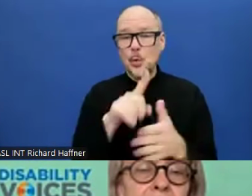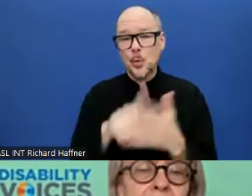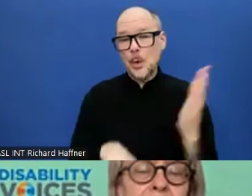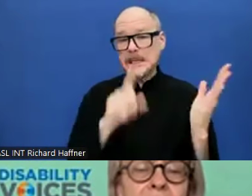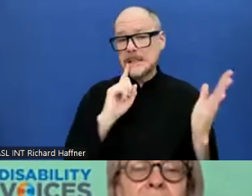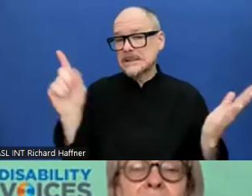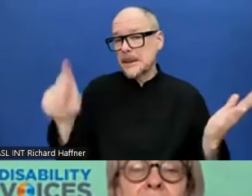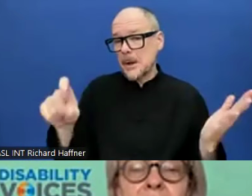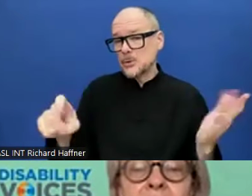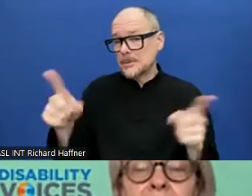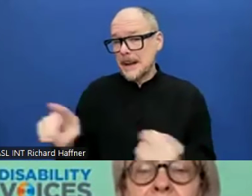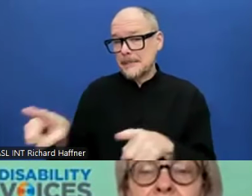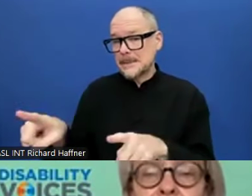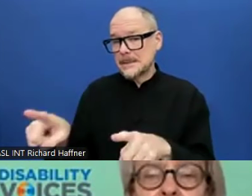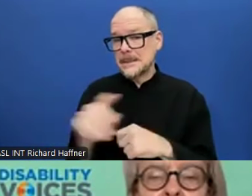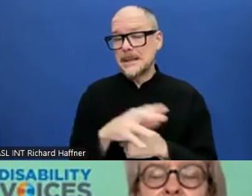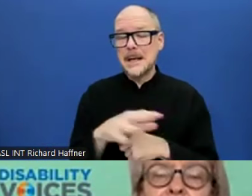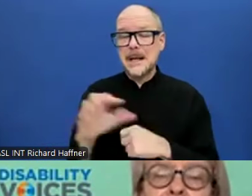be happening.